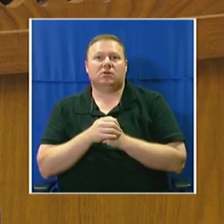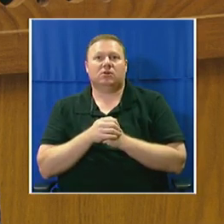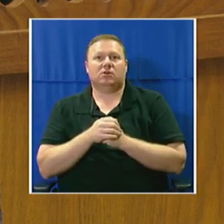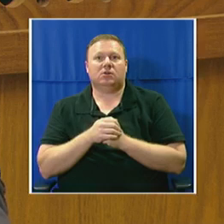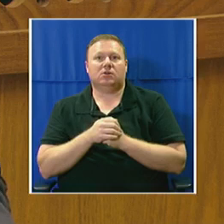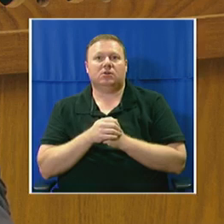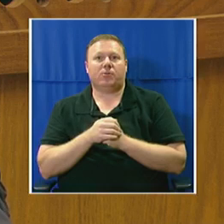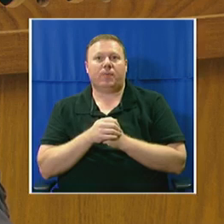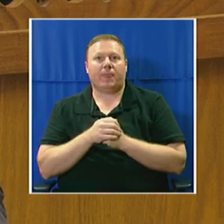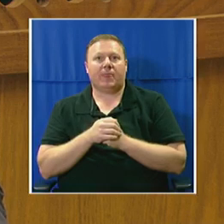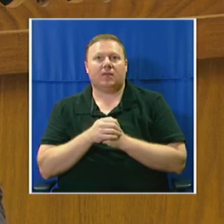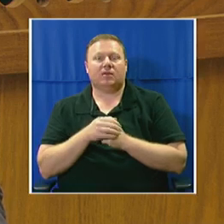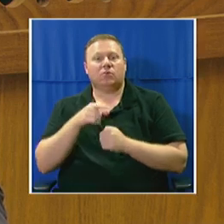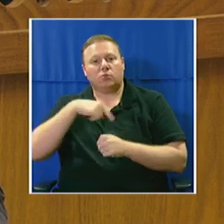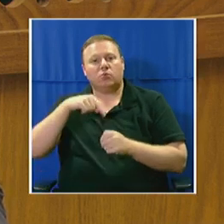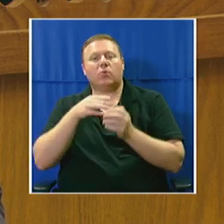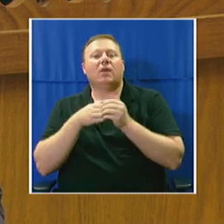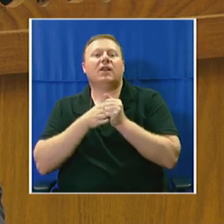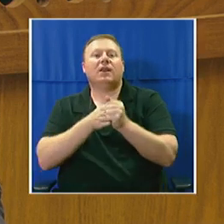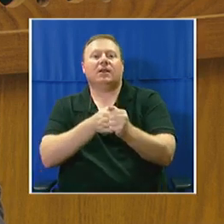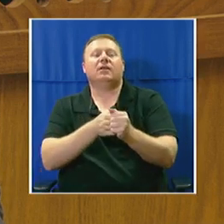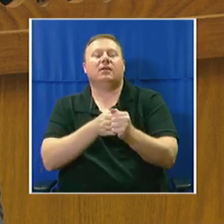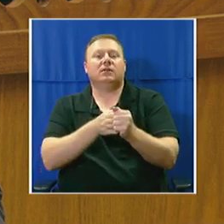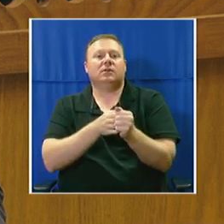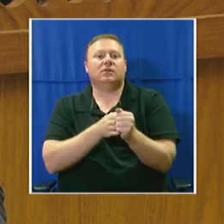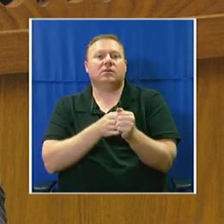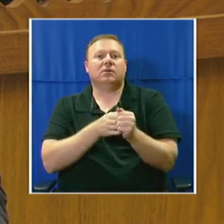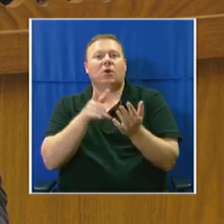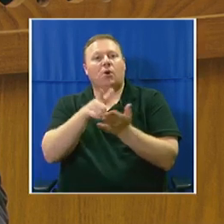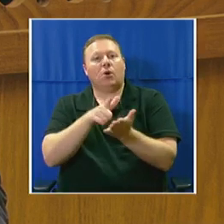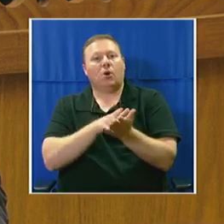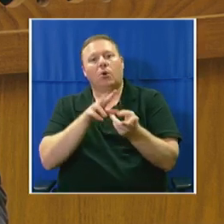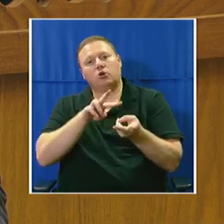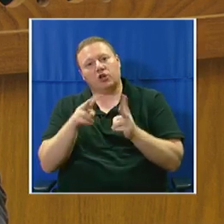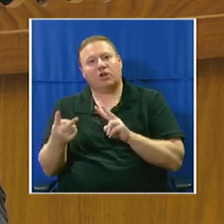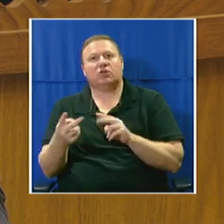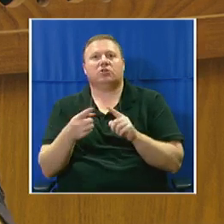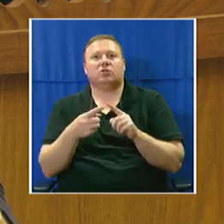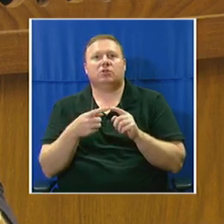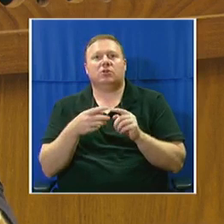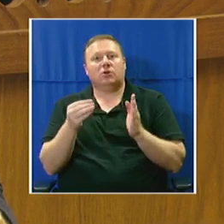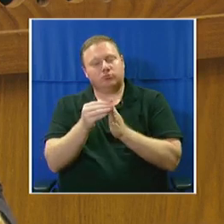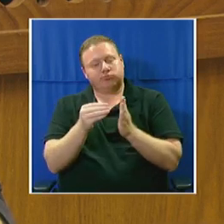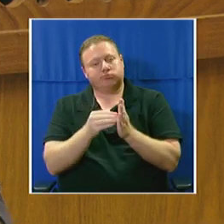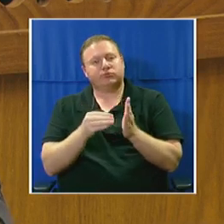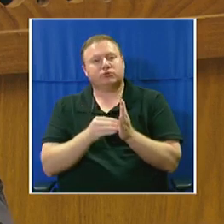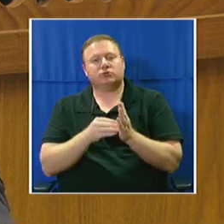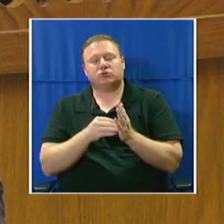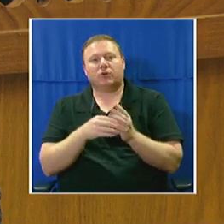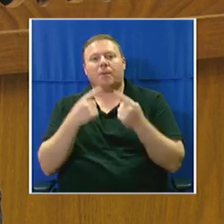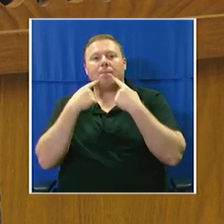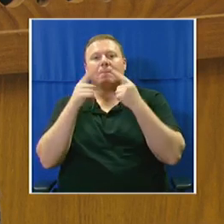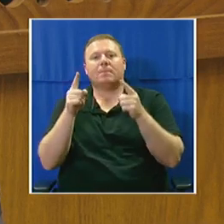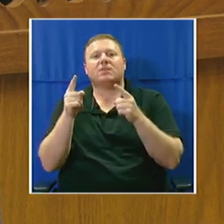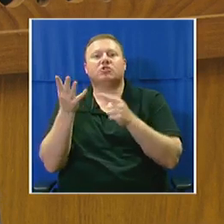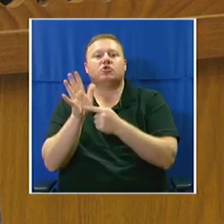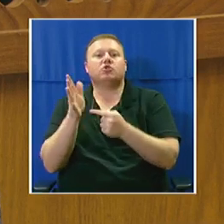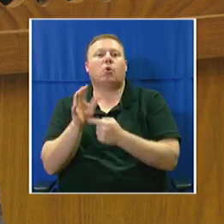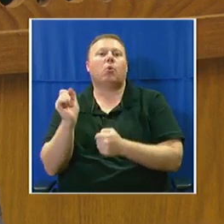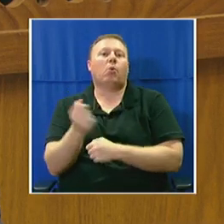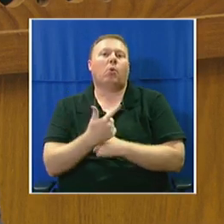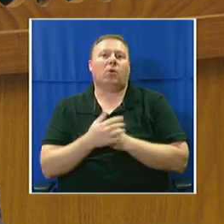reasons that are never clearly explained we call on this house to prioritize this matter and as lawmakers let us lead the